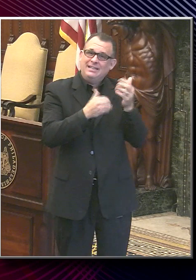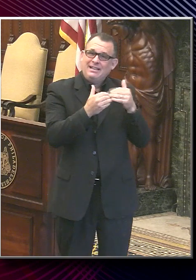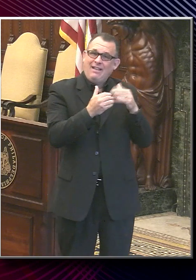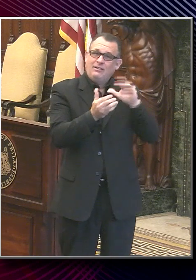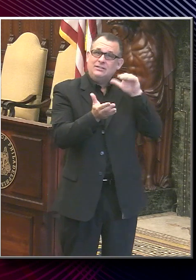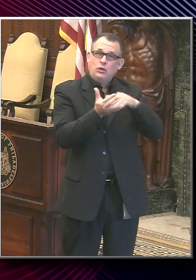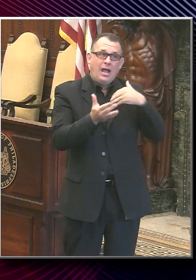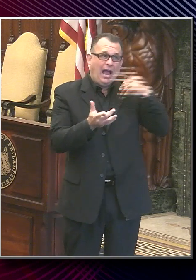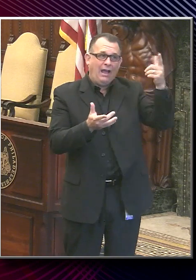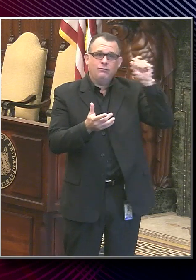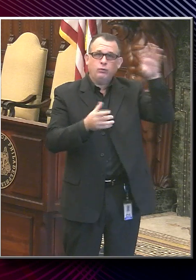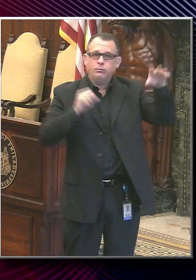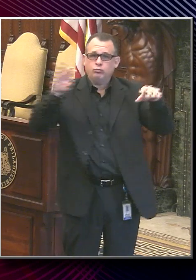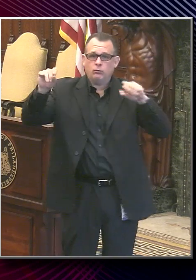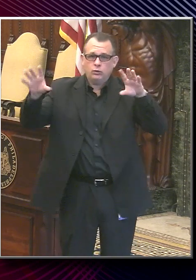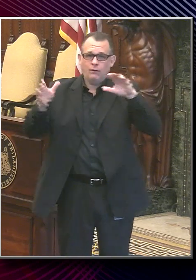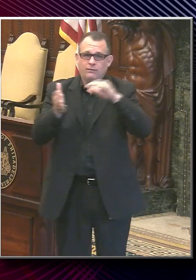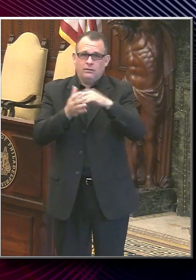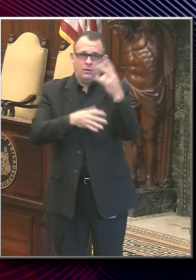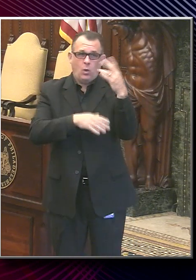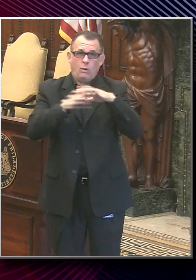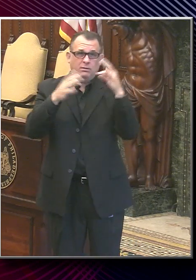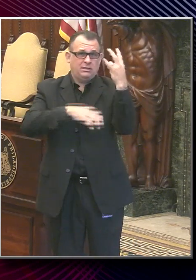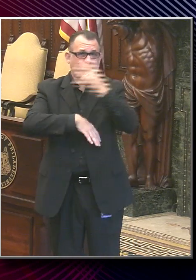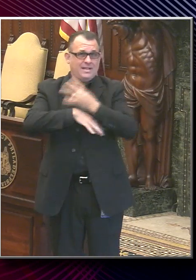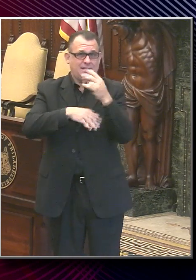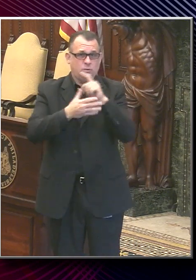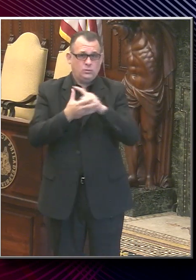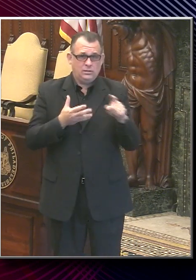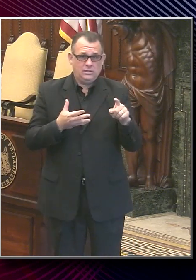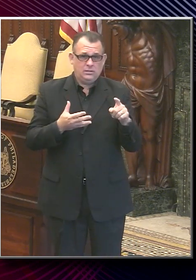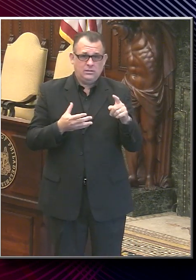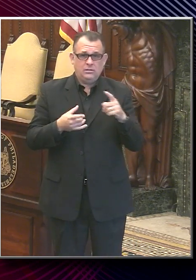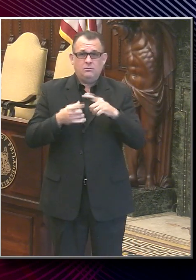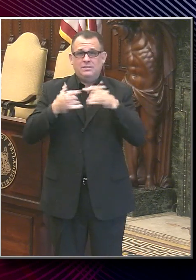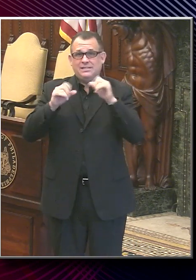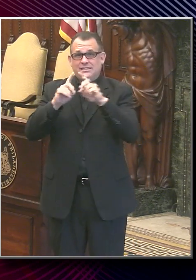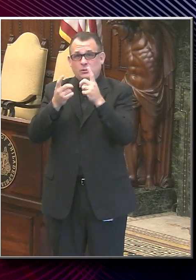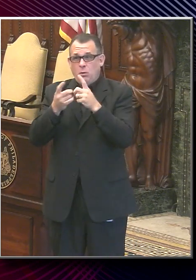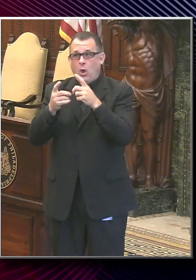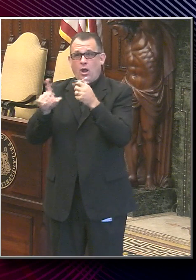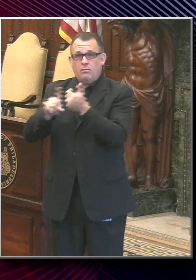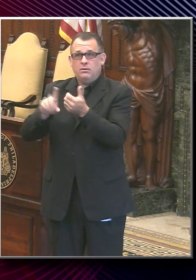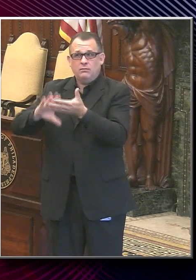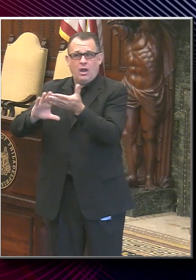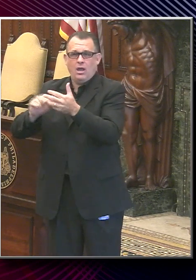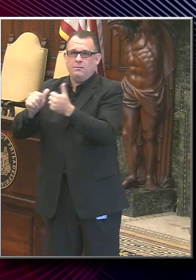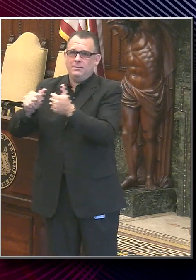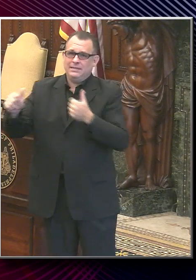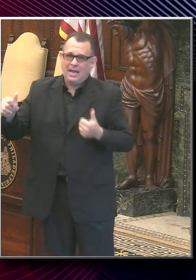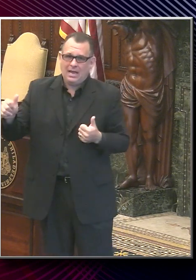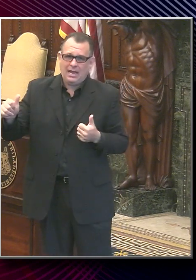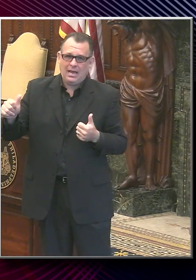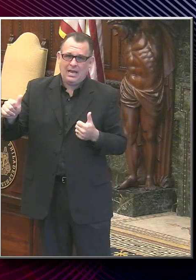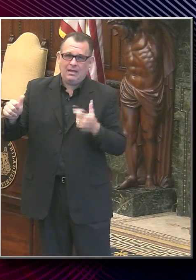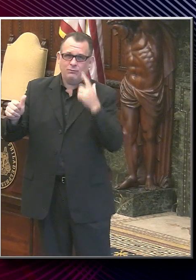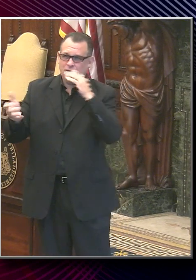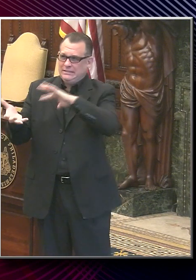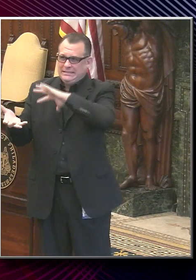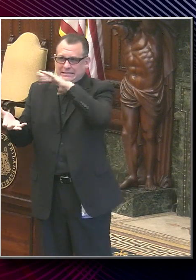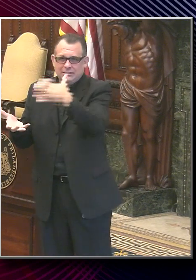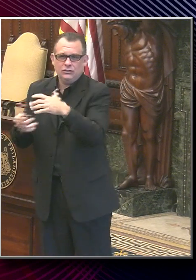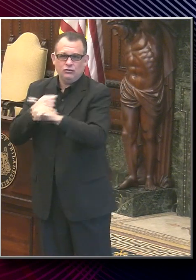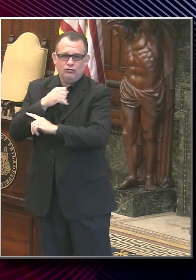week. But there still may be delays as the department continues to balance increased tonnage and staff shortages.